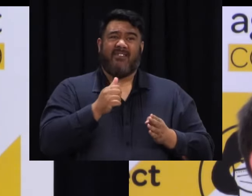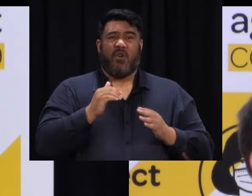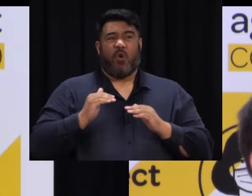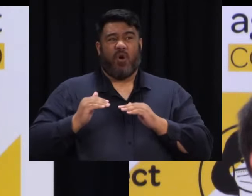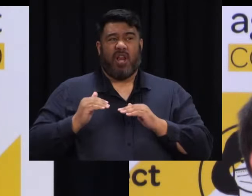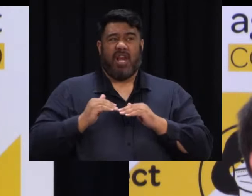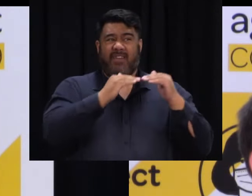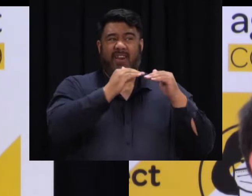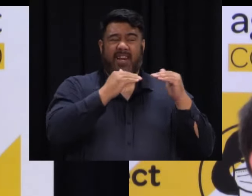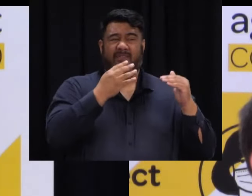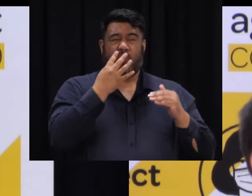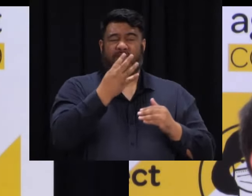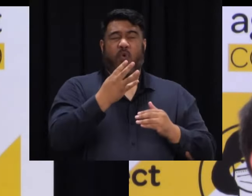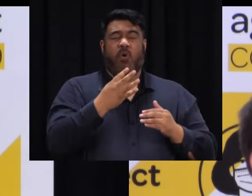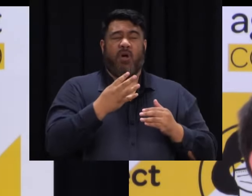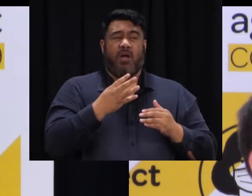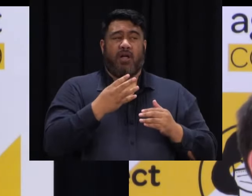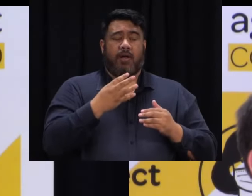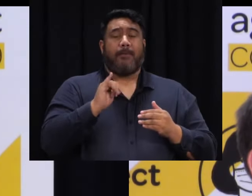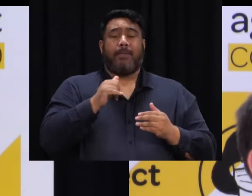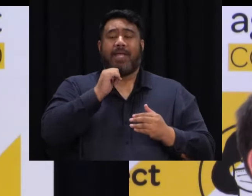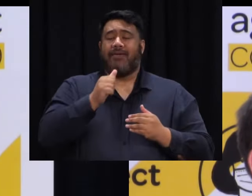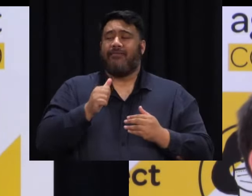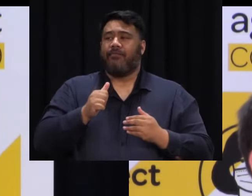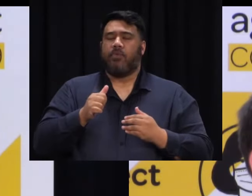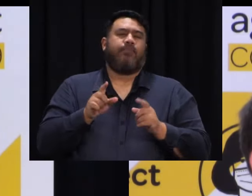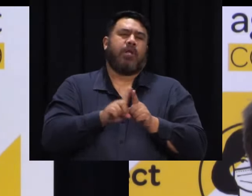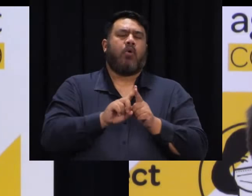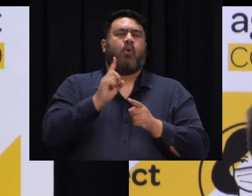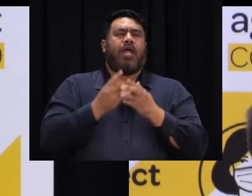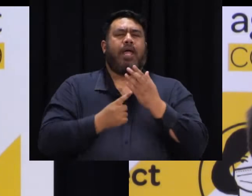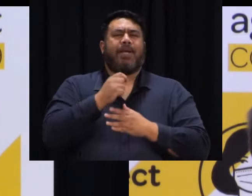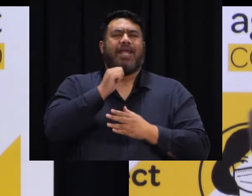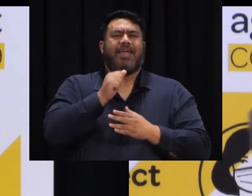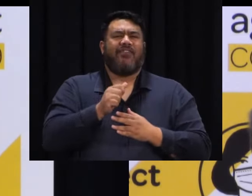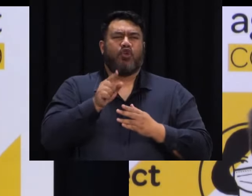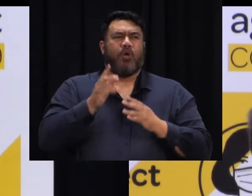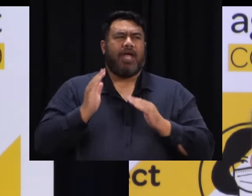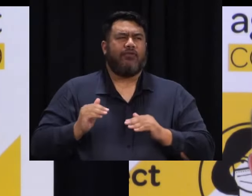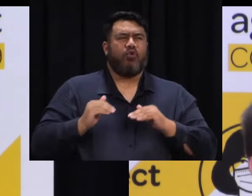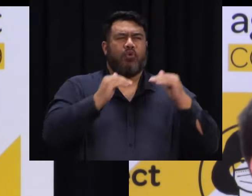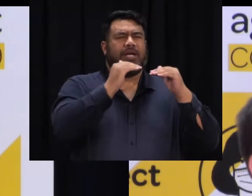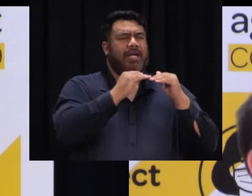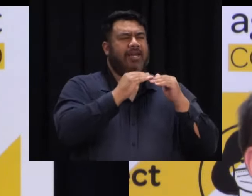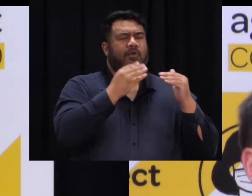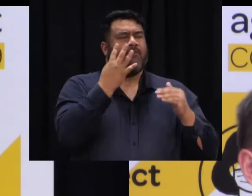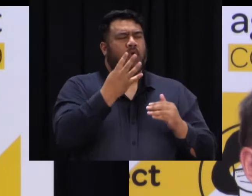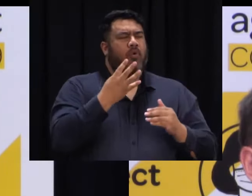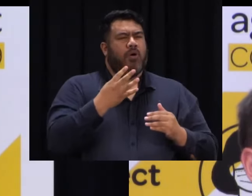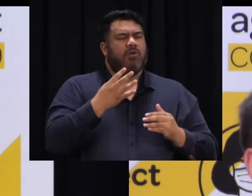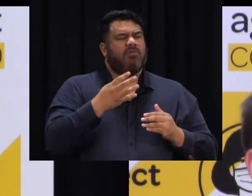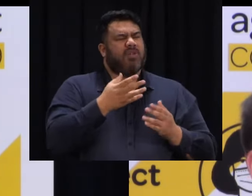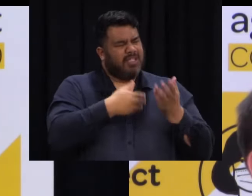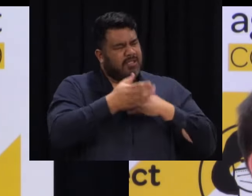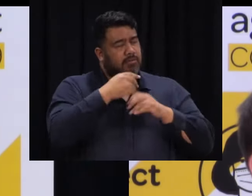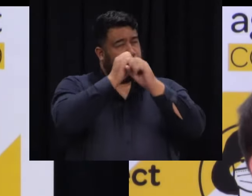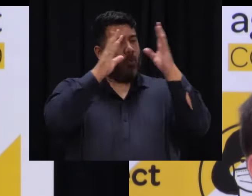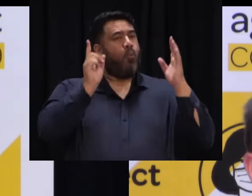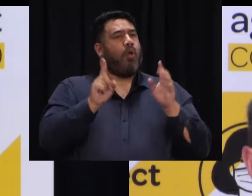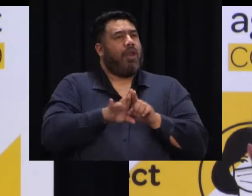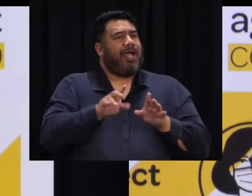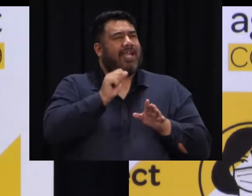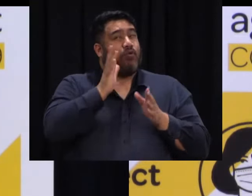level 3. If they don't and something starts happening that pushes it back to level 4, what would it say? Look, I'm confident, first of all, that